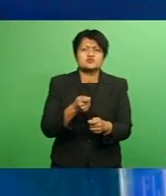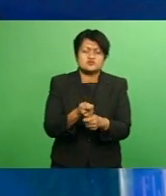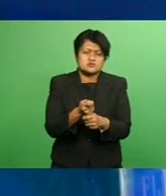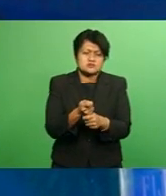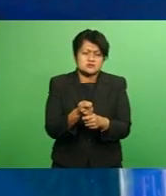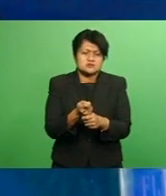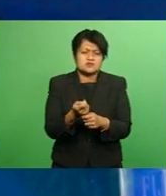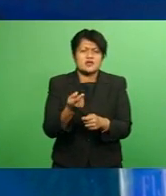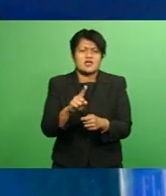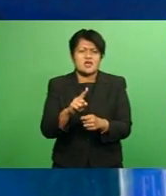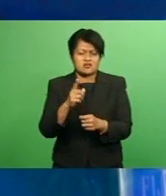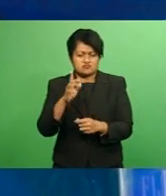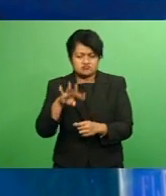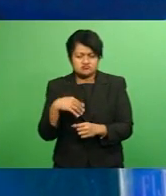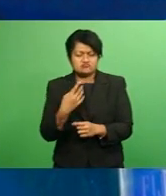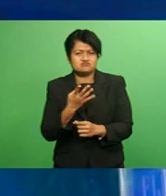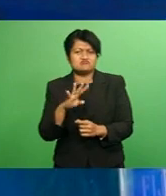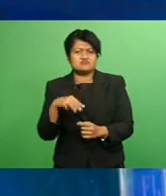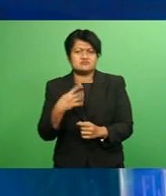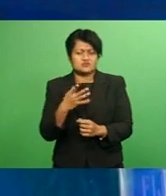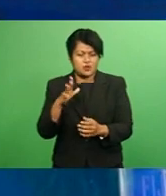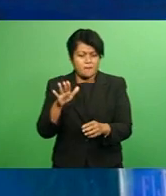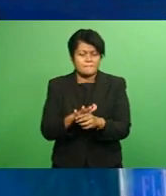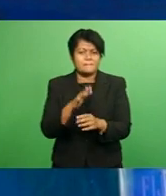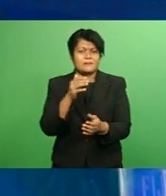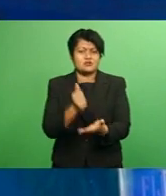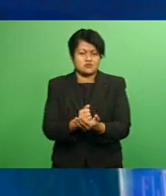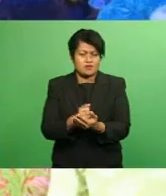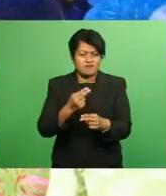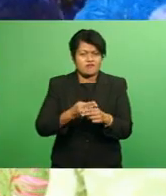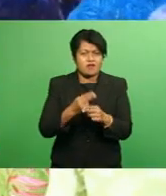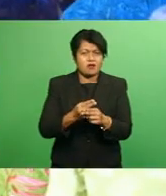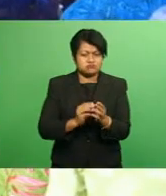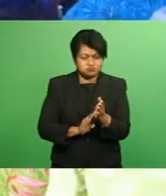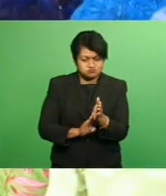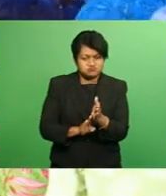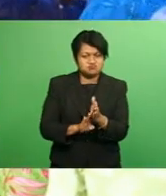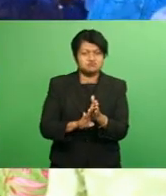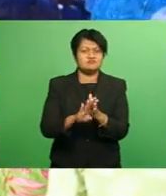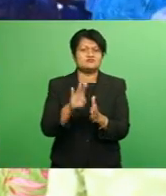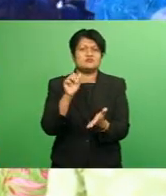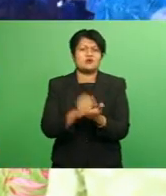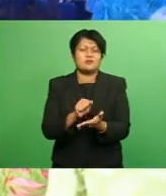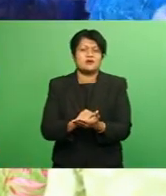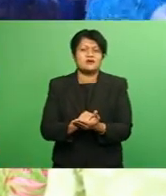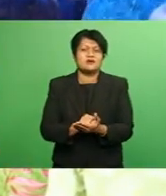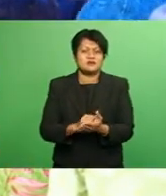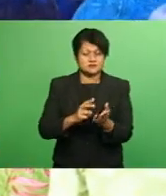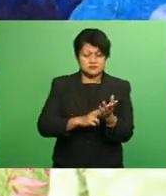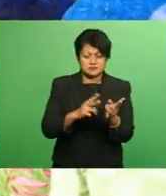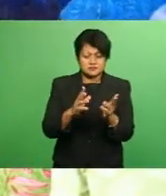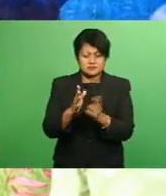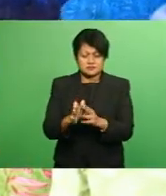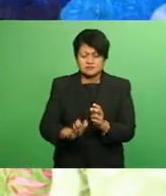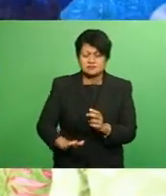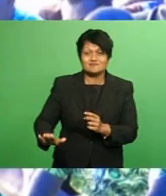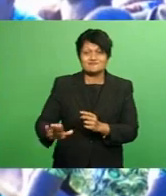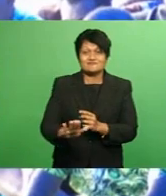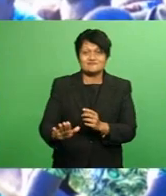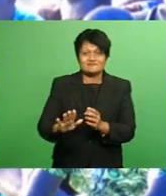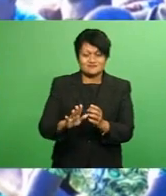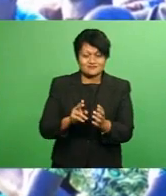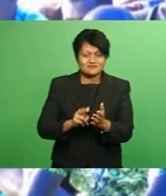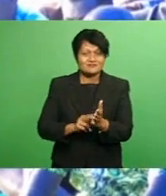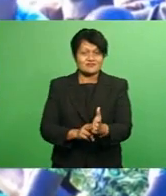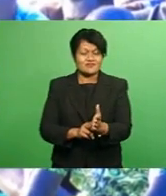regular checkups to ensure farms are progressing well. The villagers of Bavu are excited to be part of